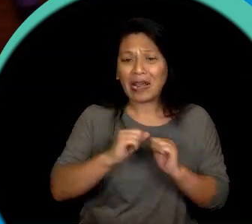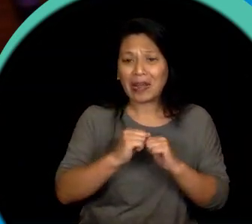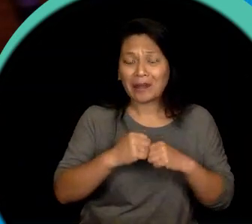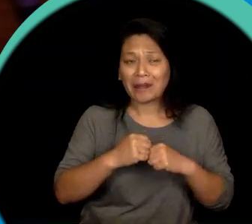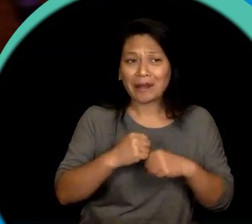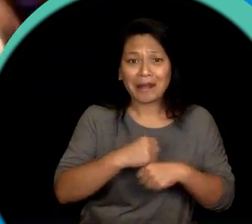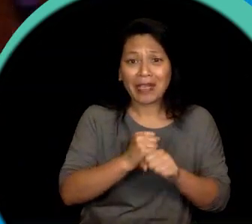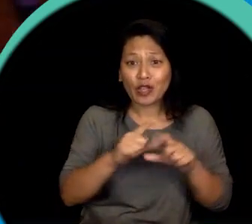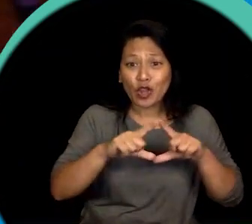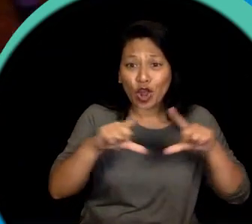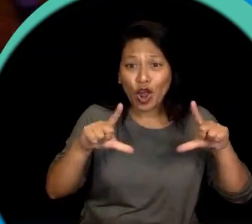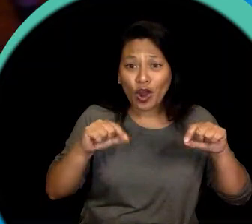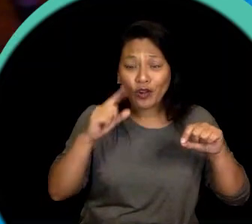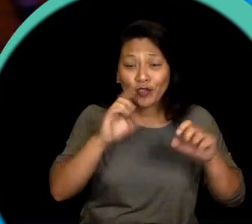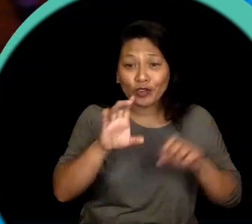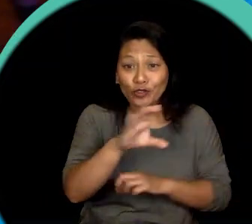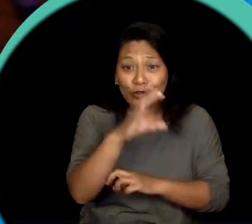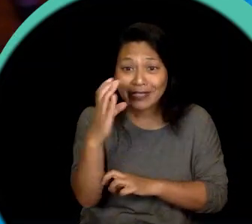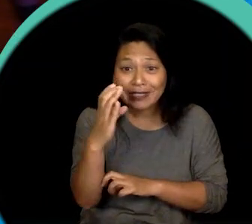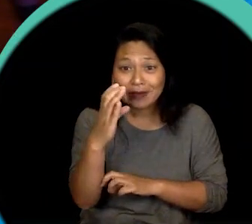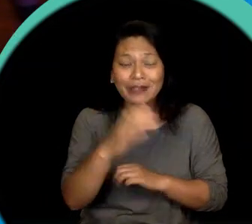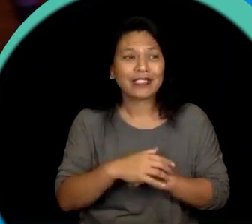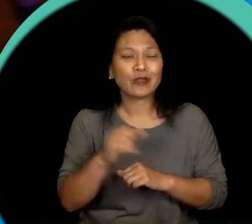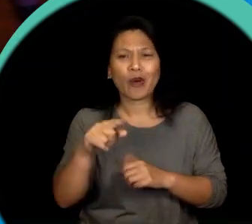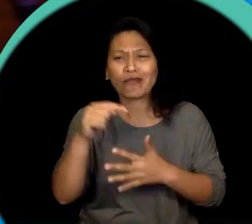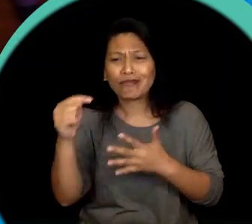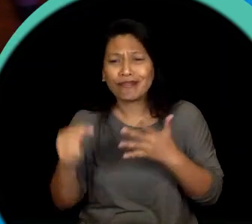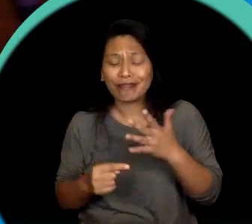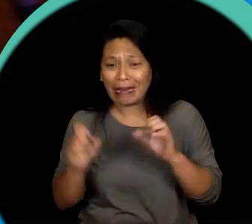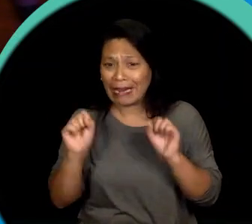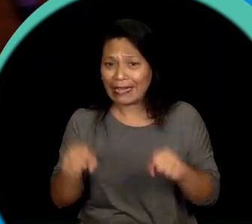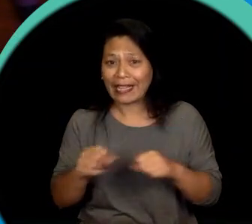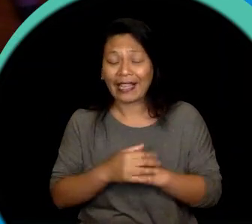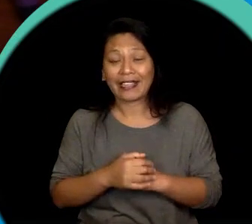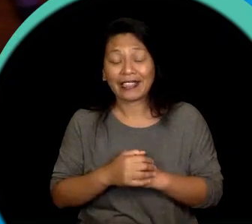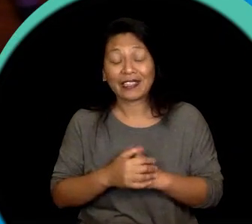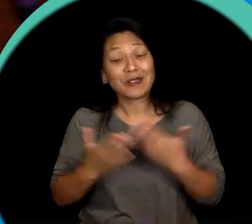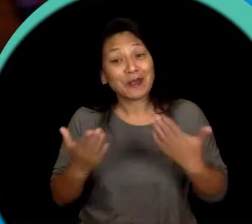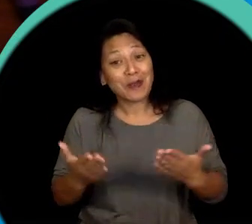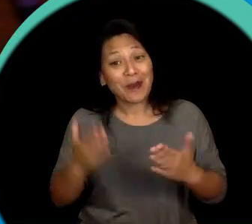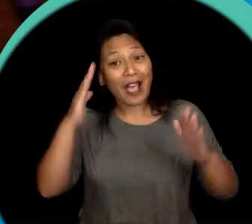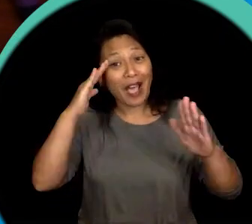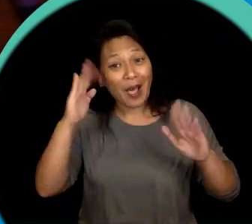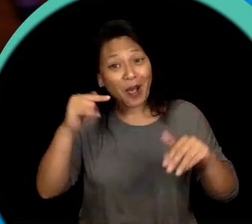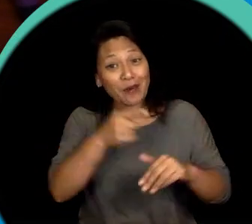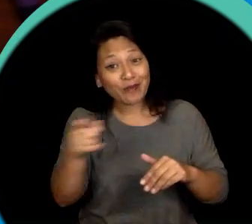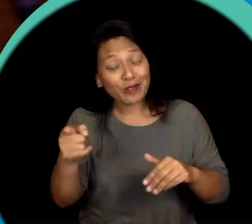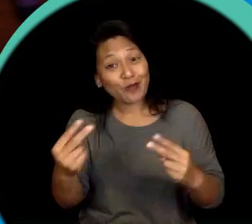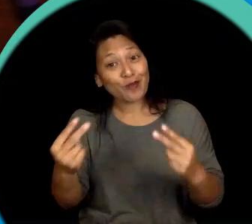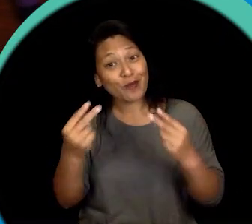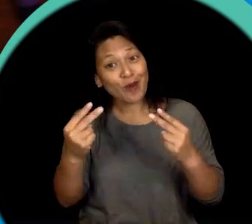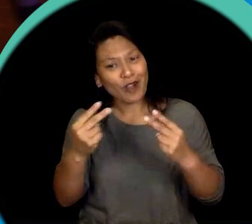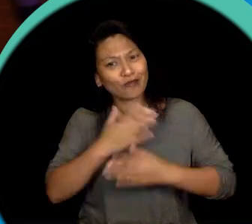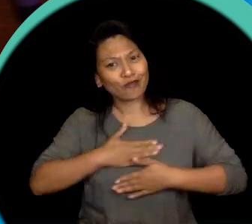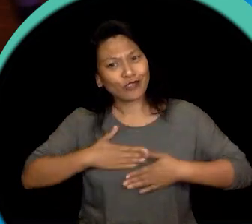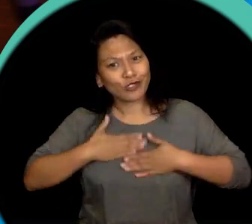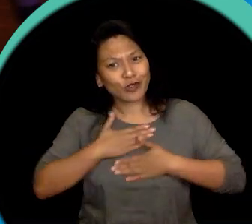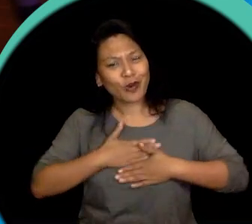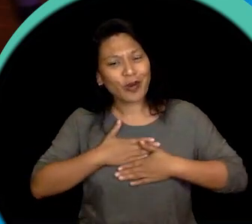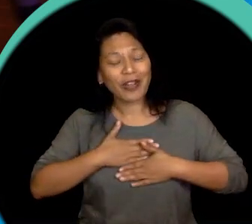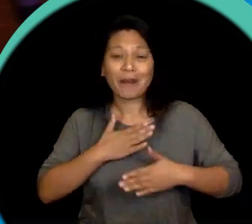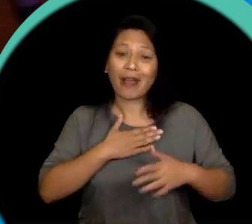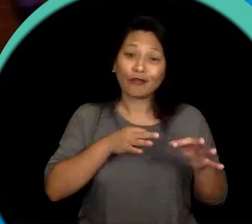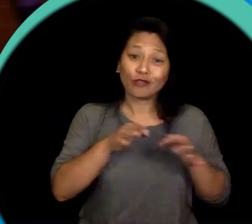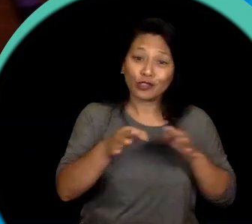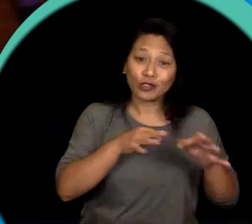art from things that people would normally throw away. So I hope you enjoyed my little description of Gurple and Preen, a